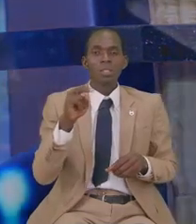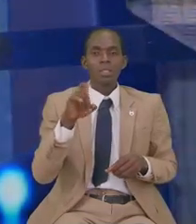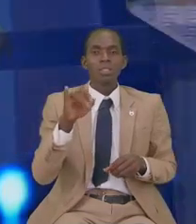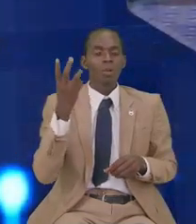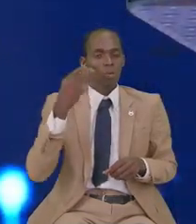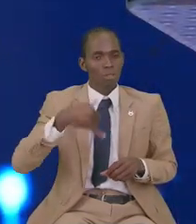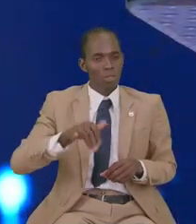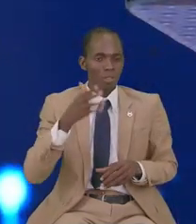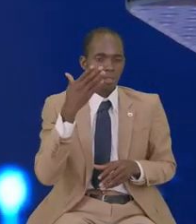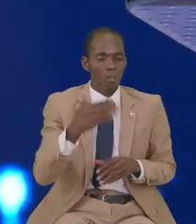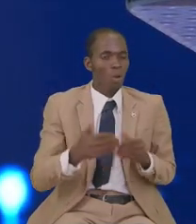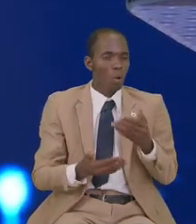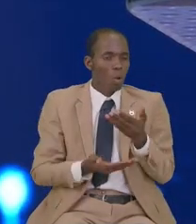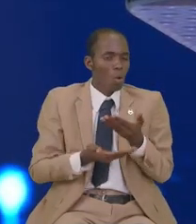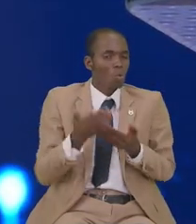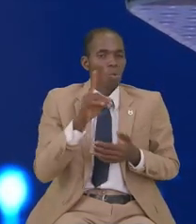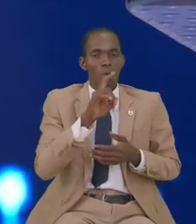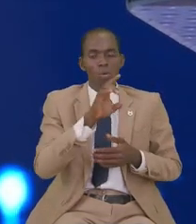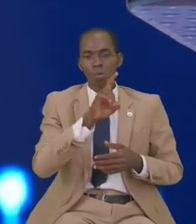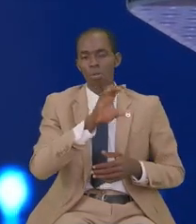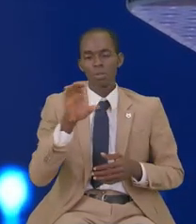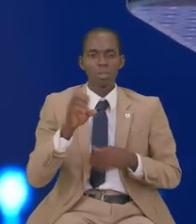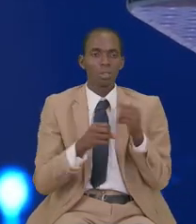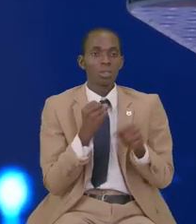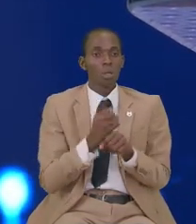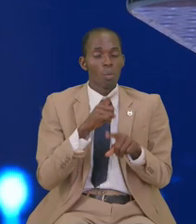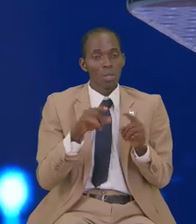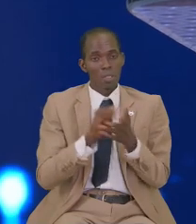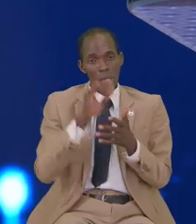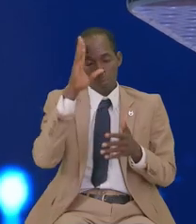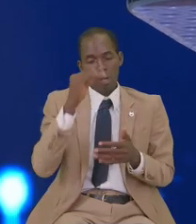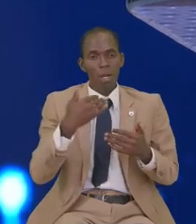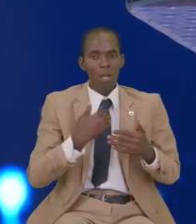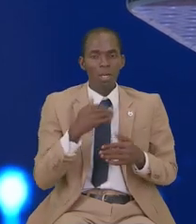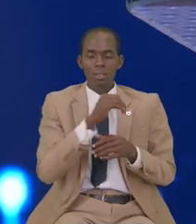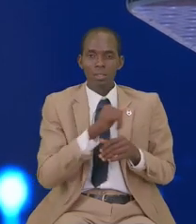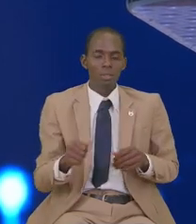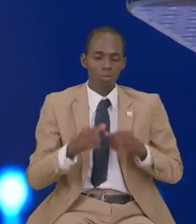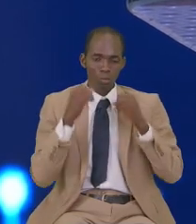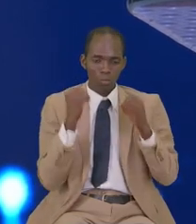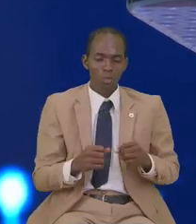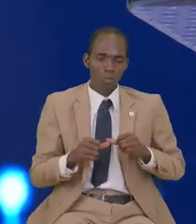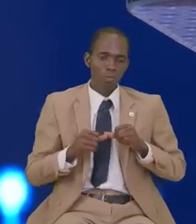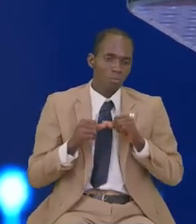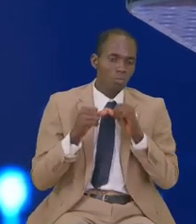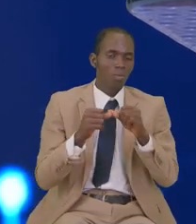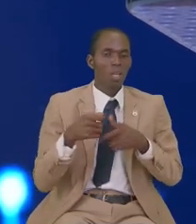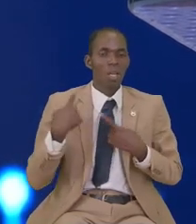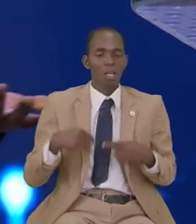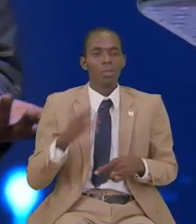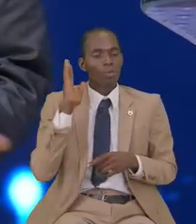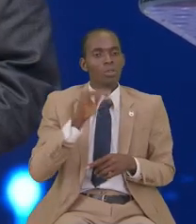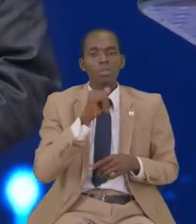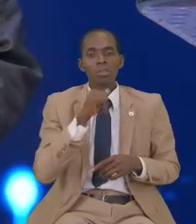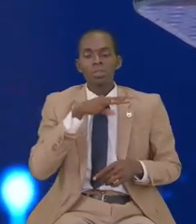was still there, but he had a persevering heart. He will not corrupt himself. He will not compromise. He